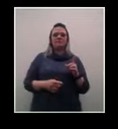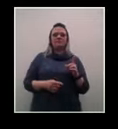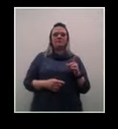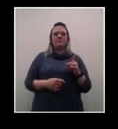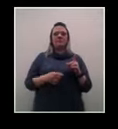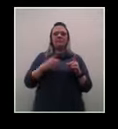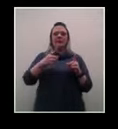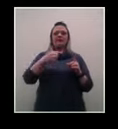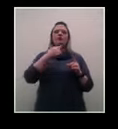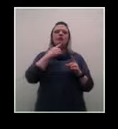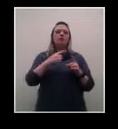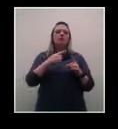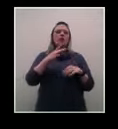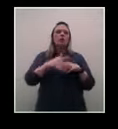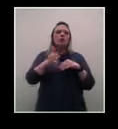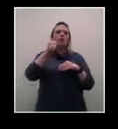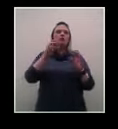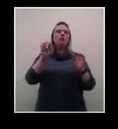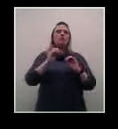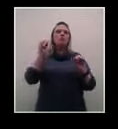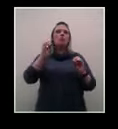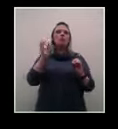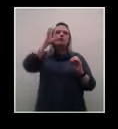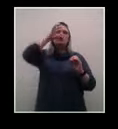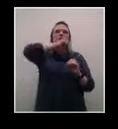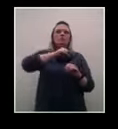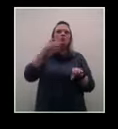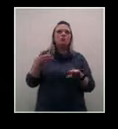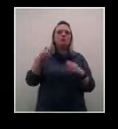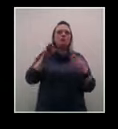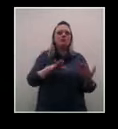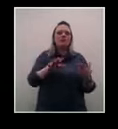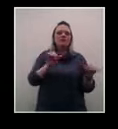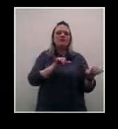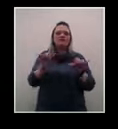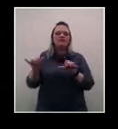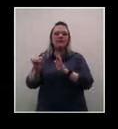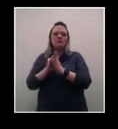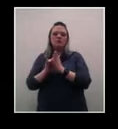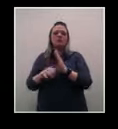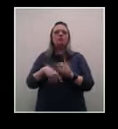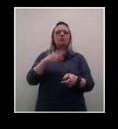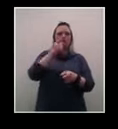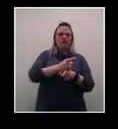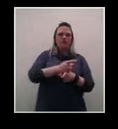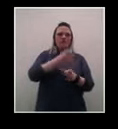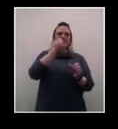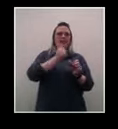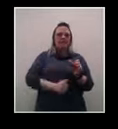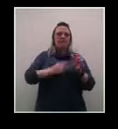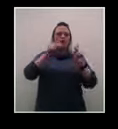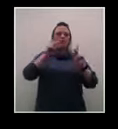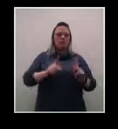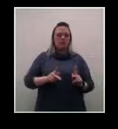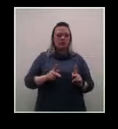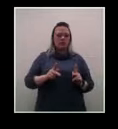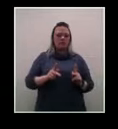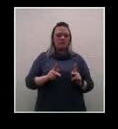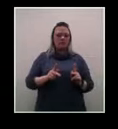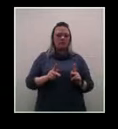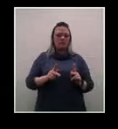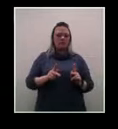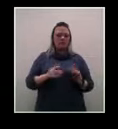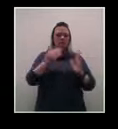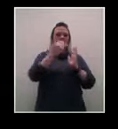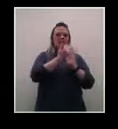that there are no presumed deaths here the way they have had in New York. That is correct. Every individual who has